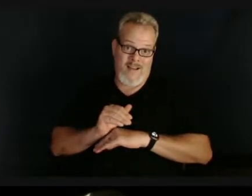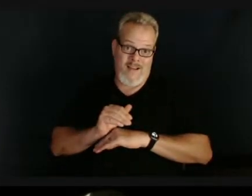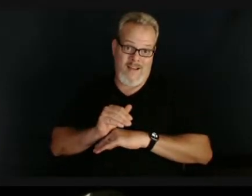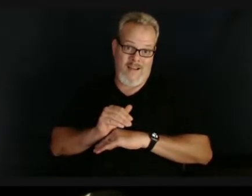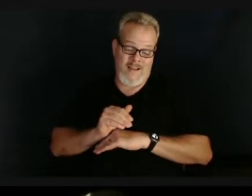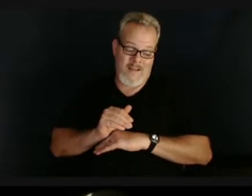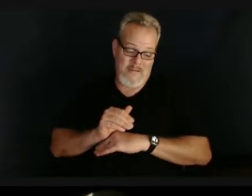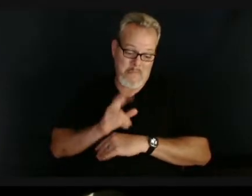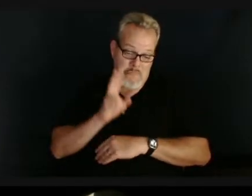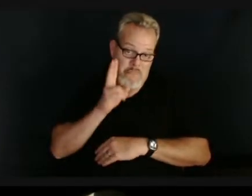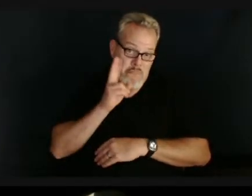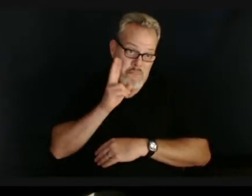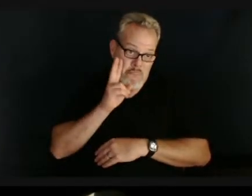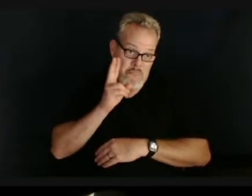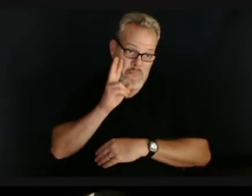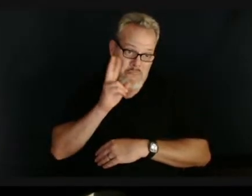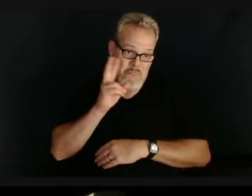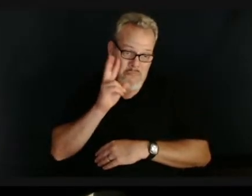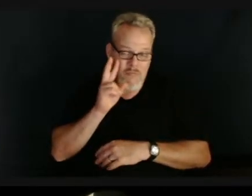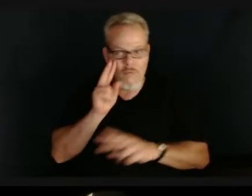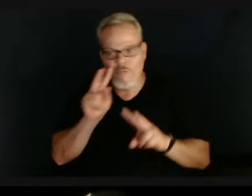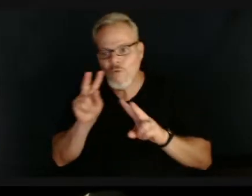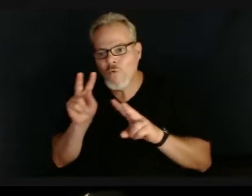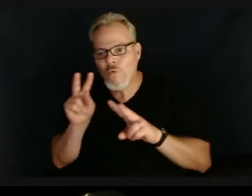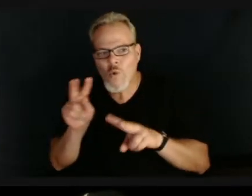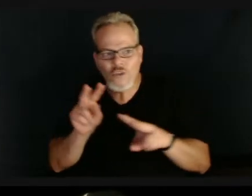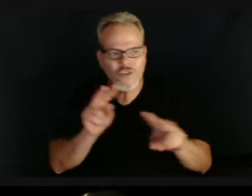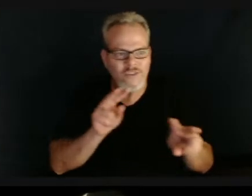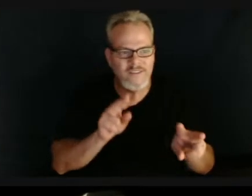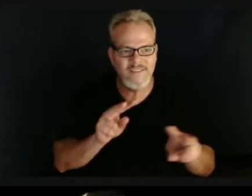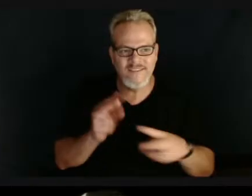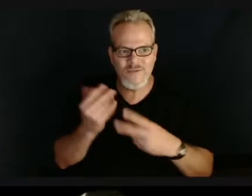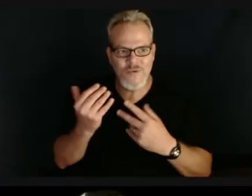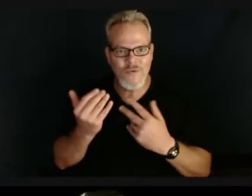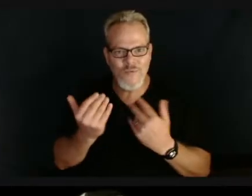but we'll be watching and waiting.